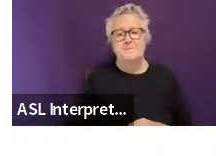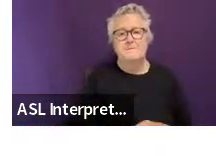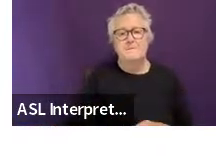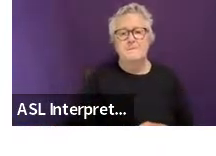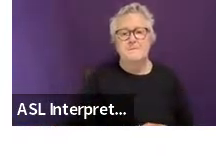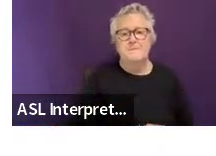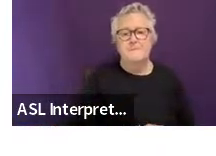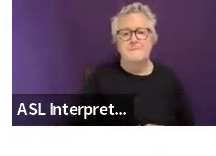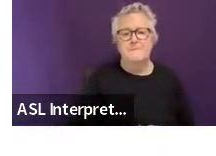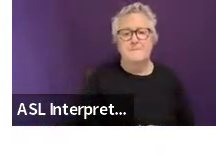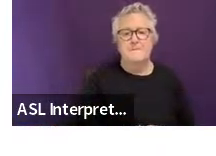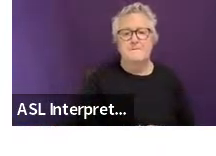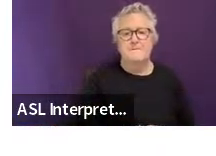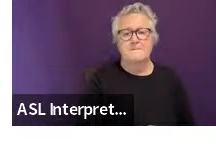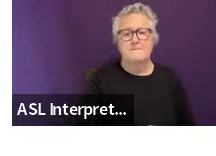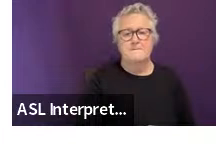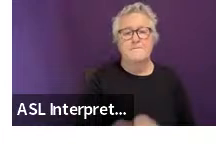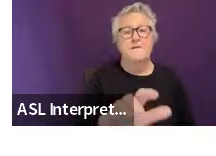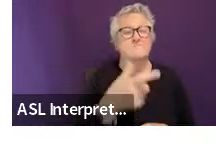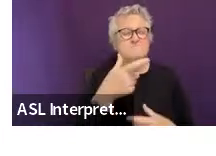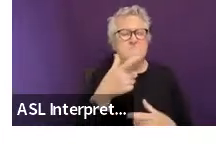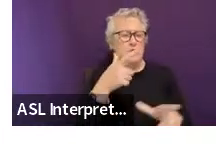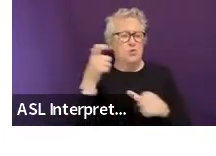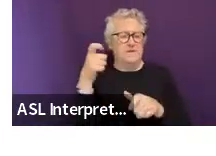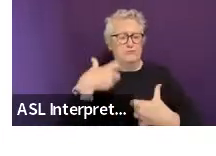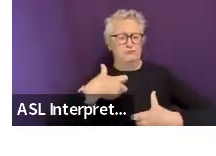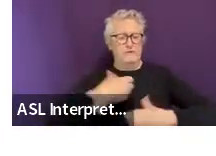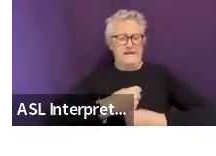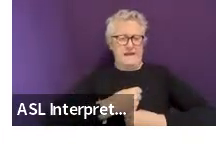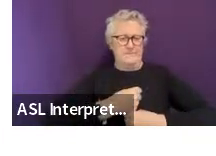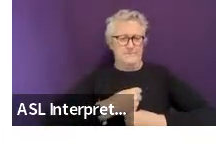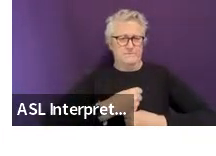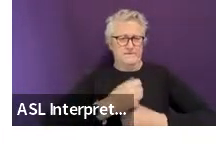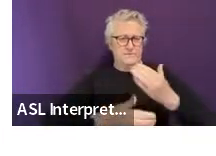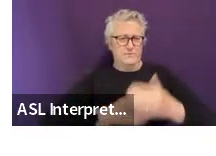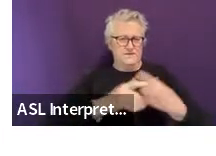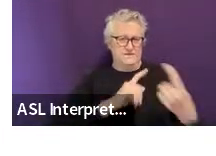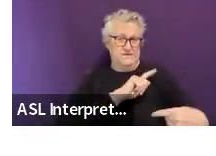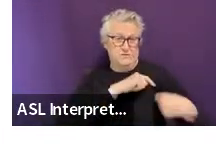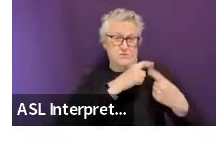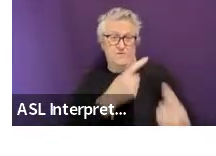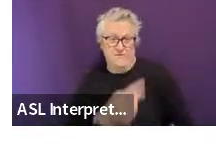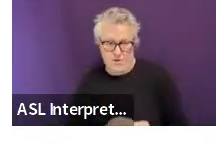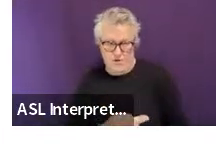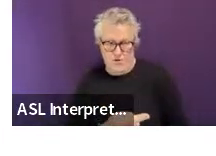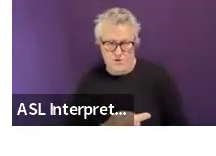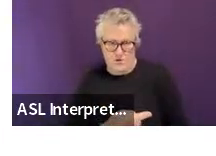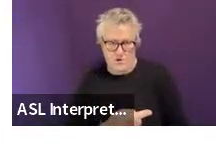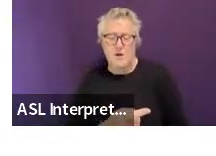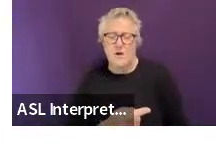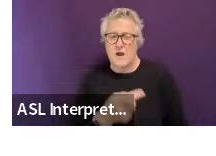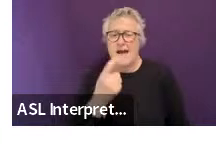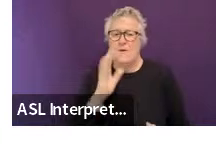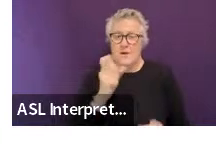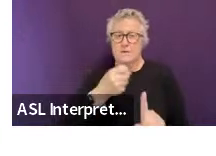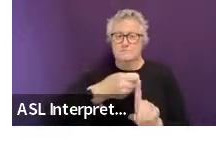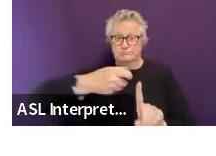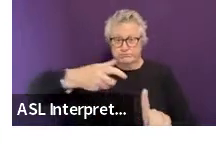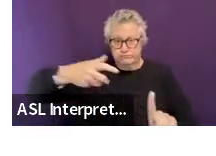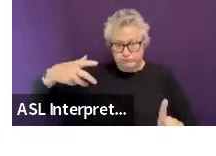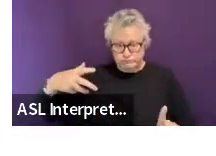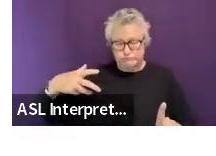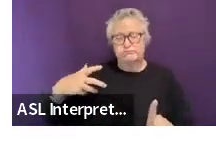recap of the process to date. This is the part I will go over at a pretty high level, including how we developed the